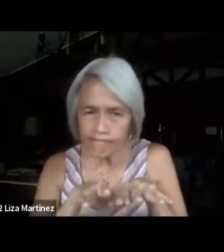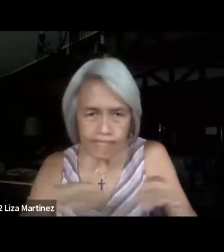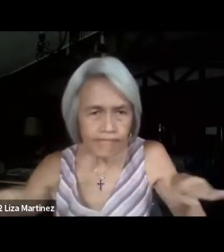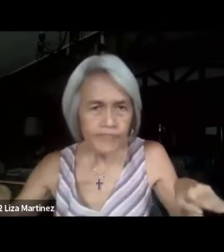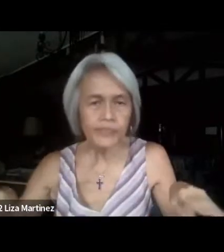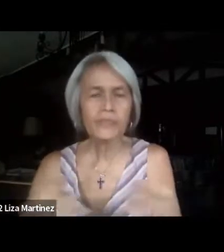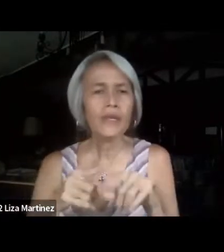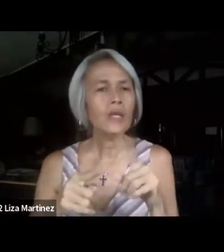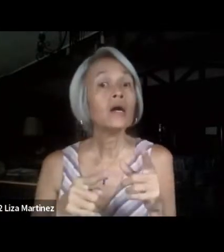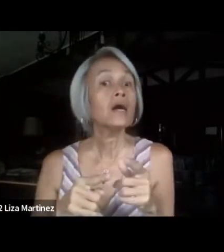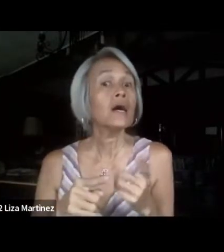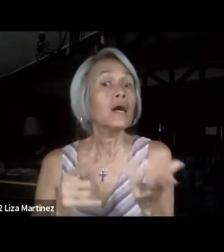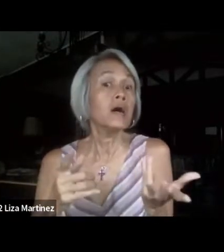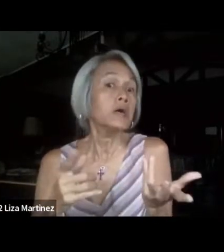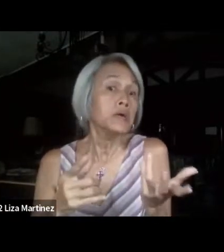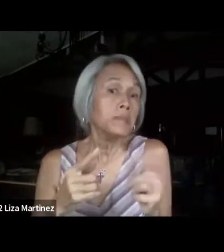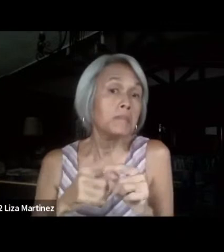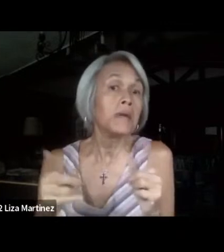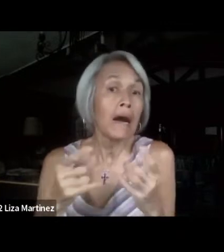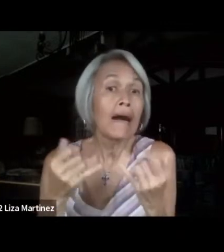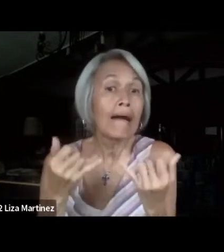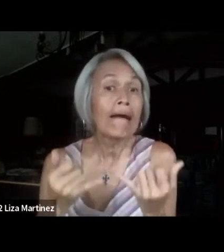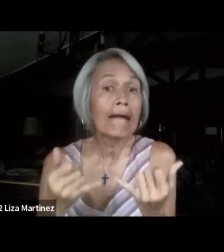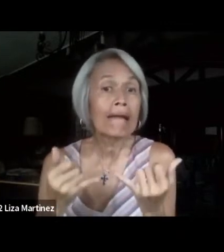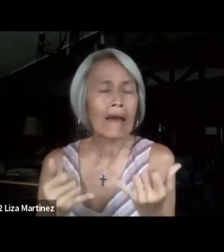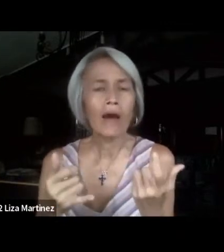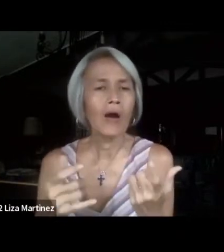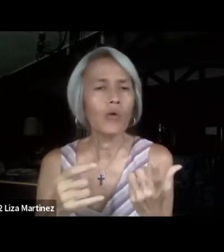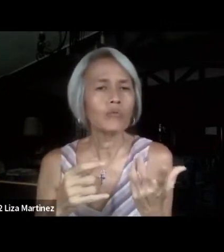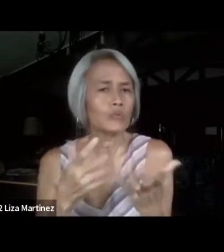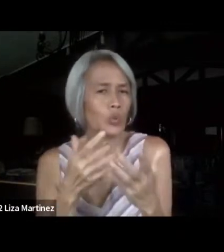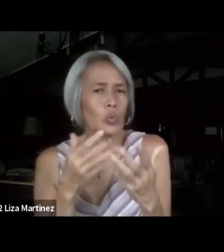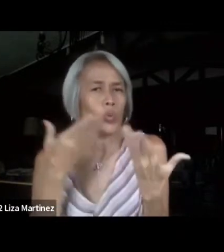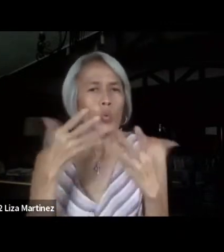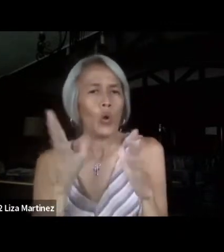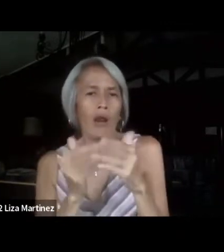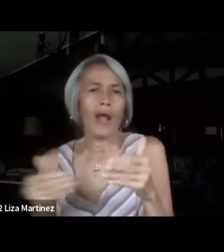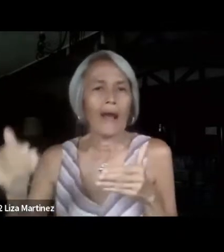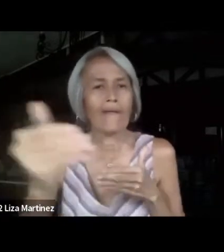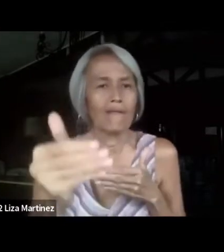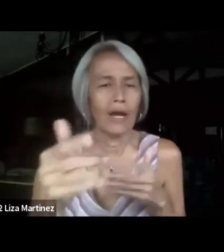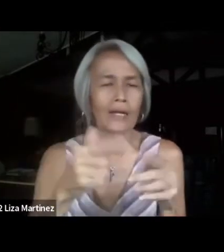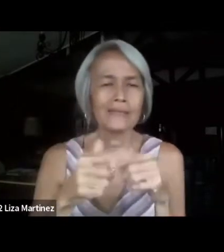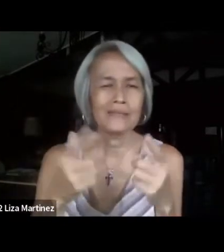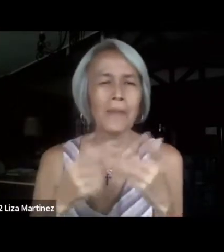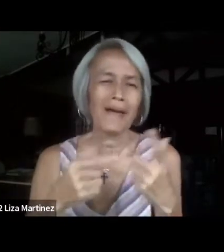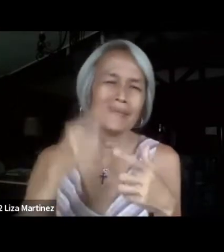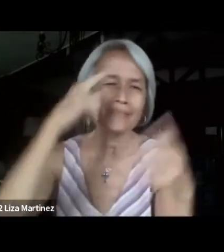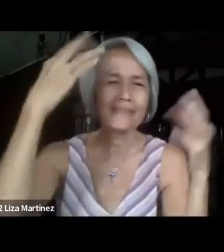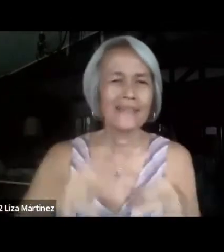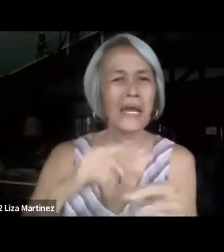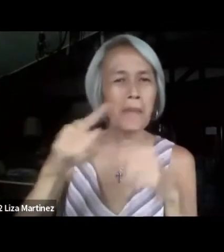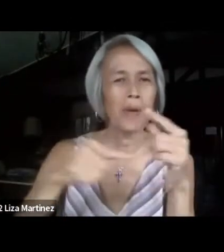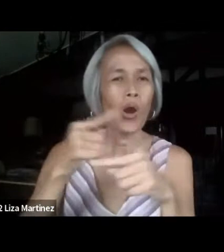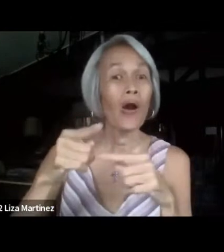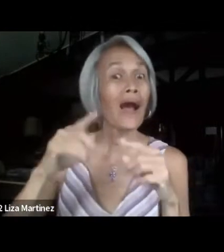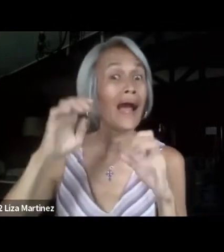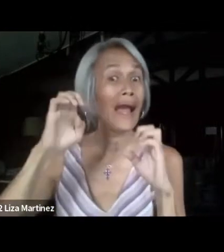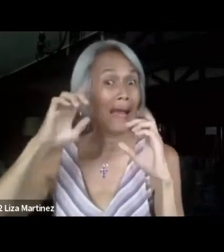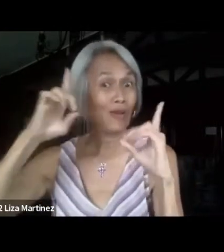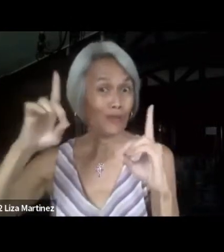But without preempting the proposal of the EDCOM after the assessment and evaluation, Mr. Chair. Mr. Chair, meron lang po